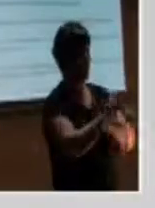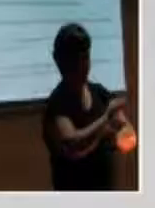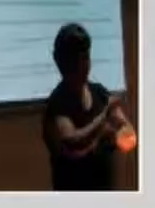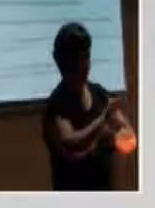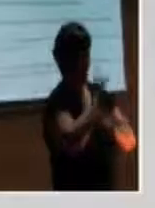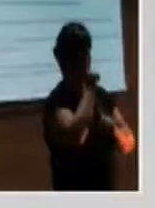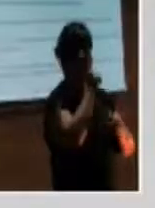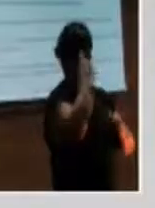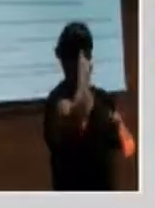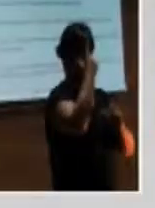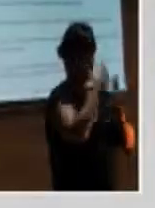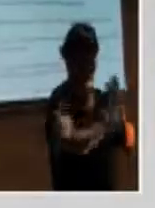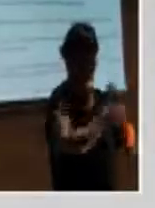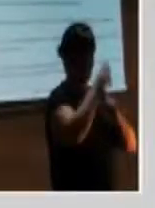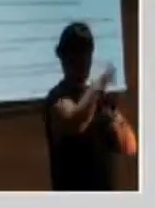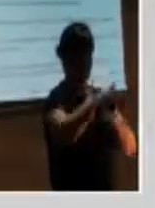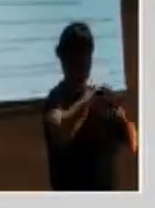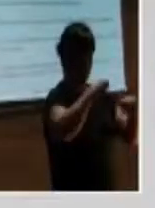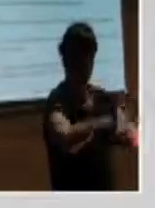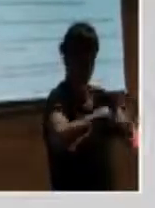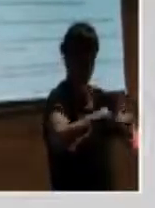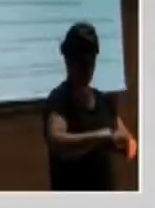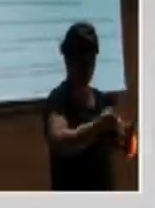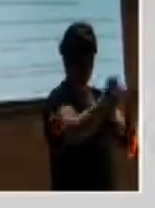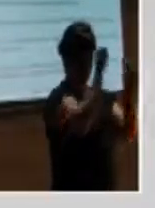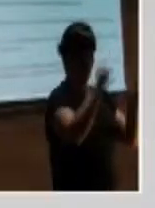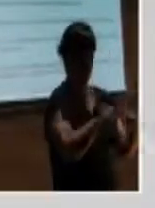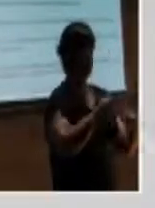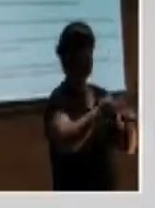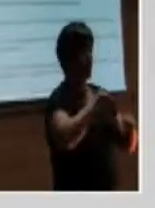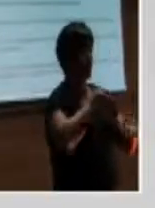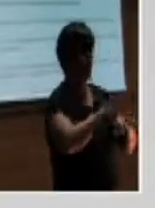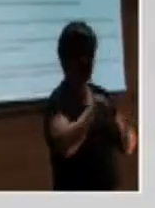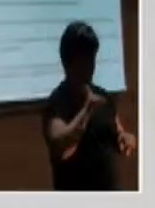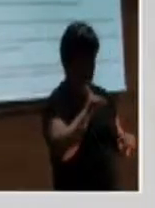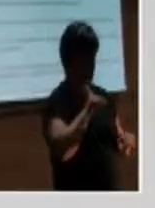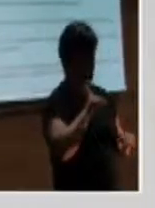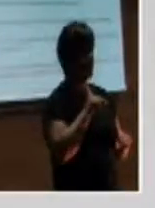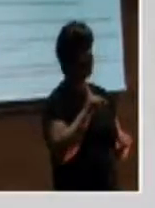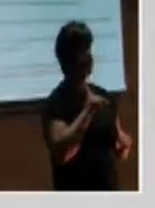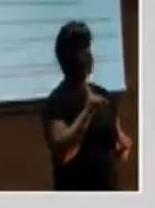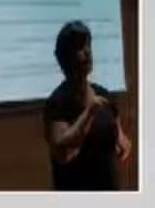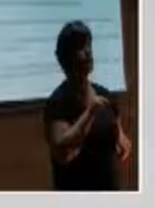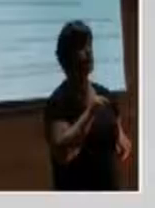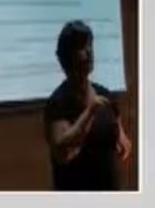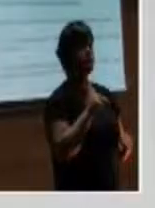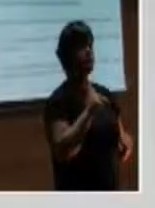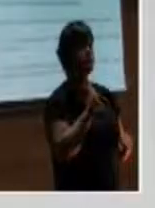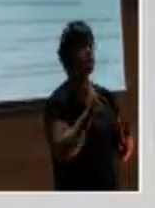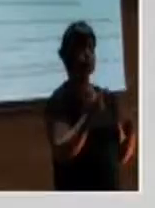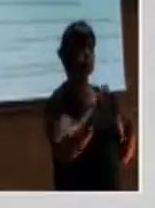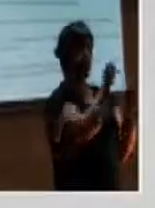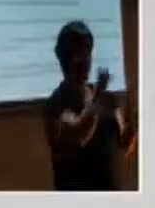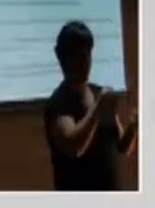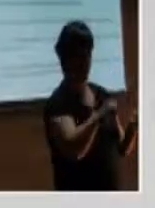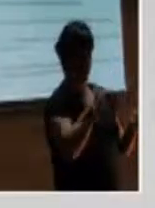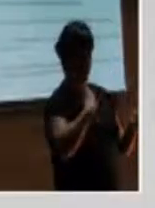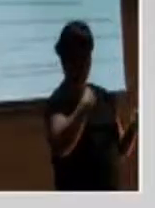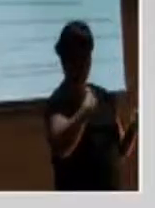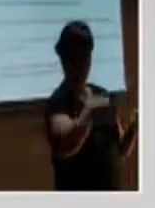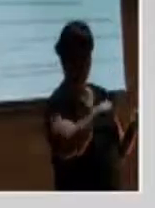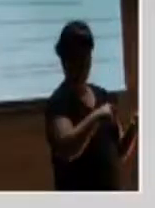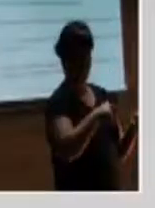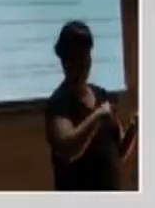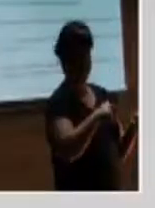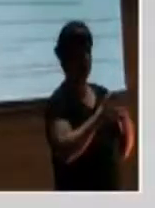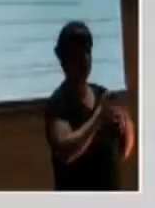the model developed by Stiftelsen Sylvia Hemmet, the Foundation Sylvia Hemmet, and I'll tell you more about that in a